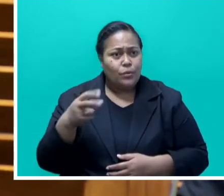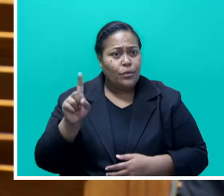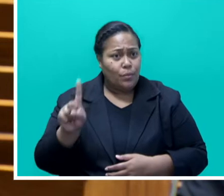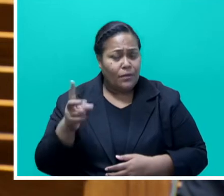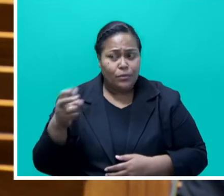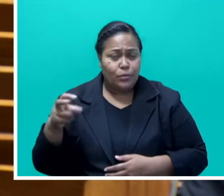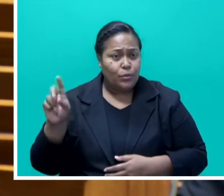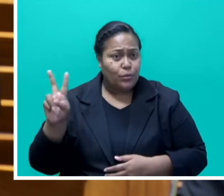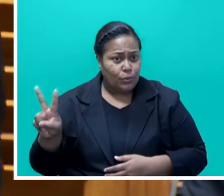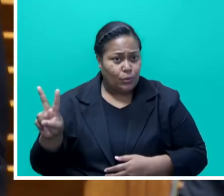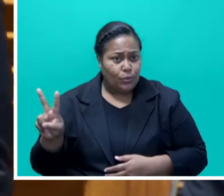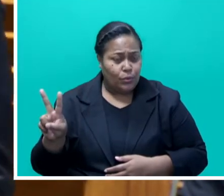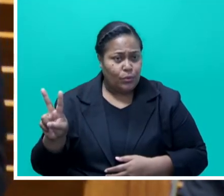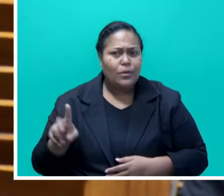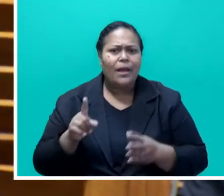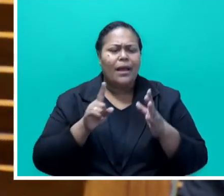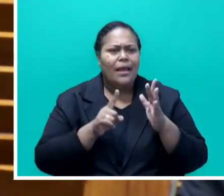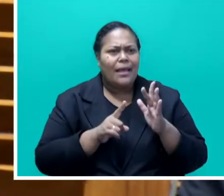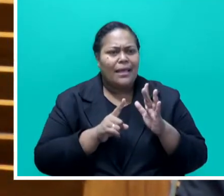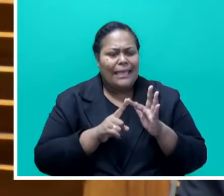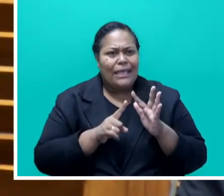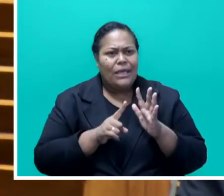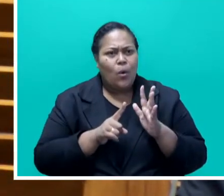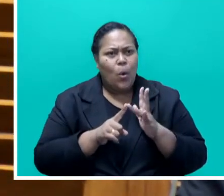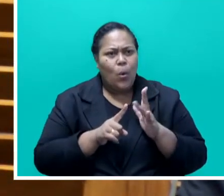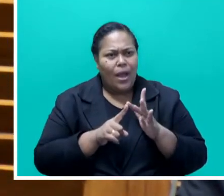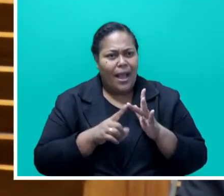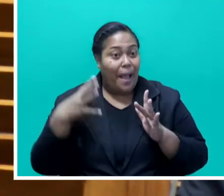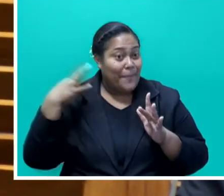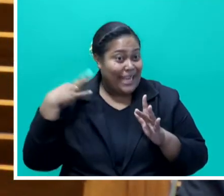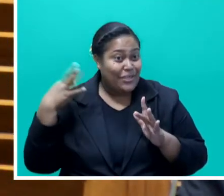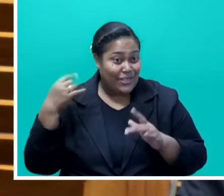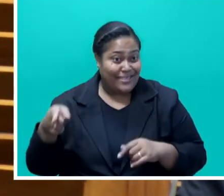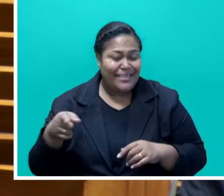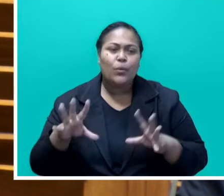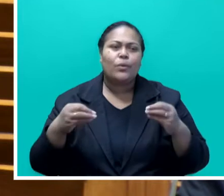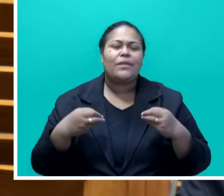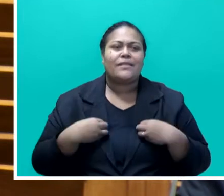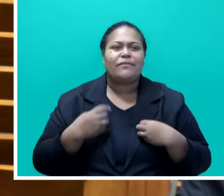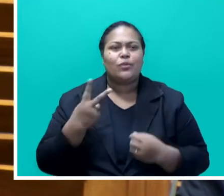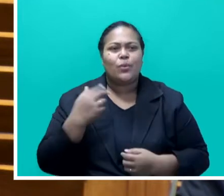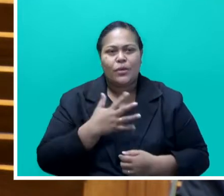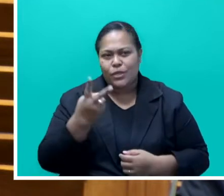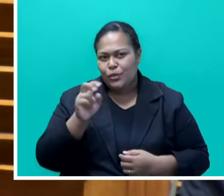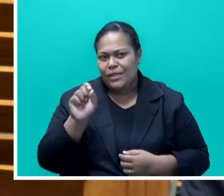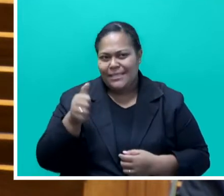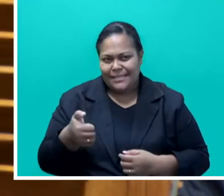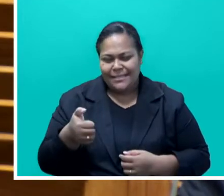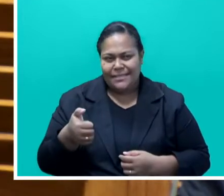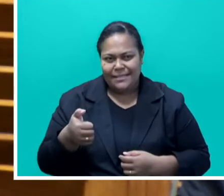2021-2022 EOI, we've received about 76 odd applications at an estimated value of about $4.2